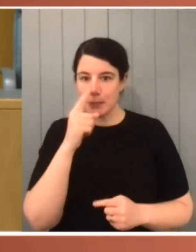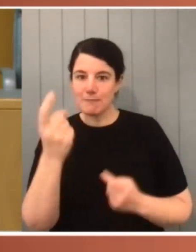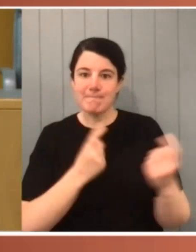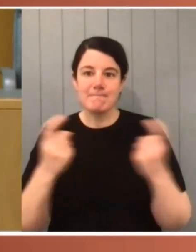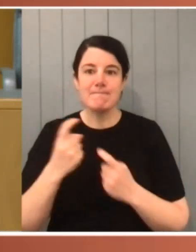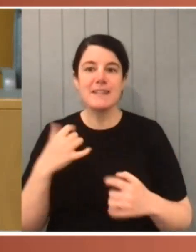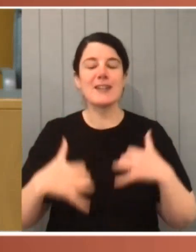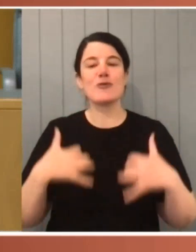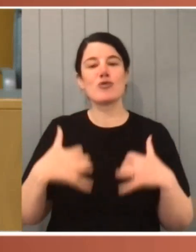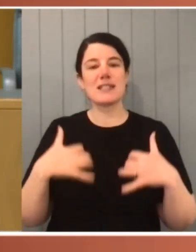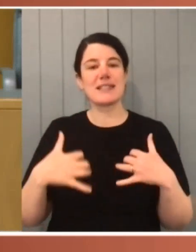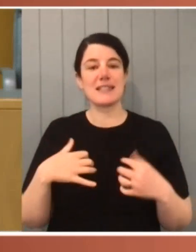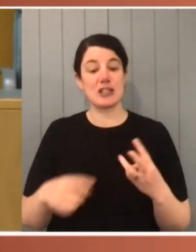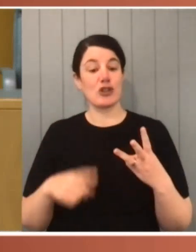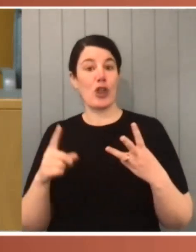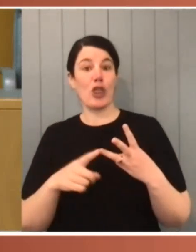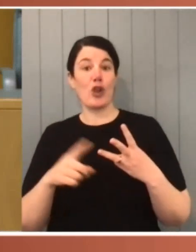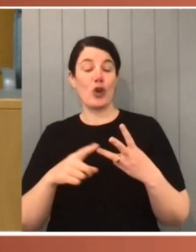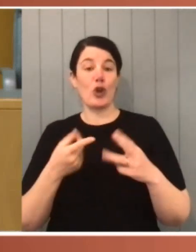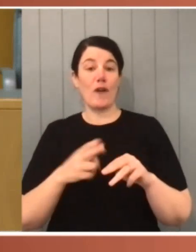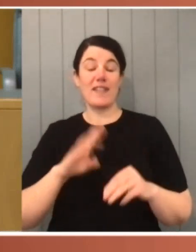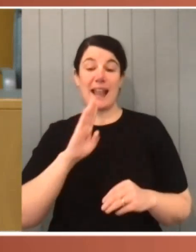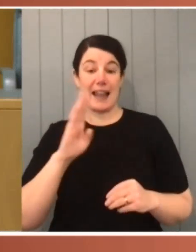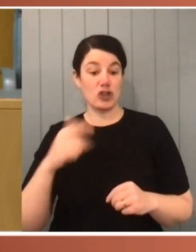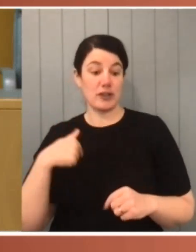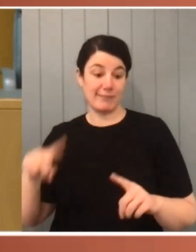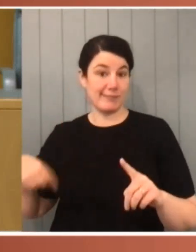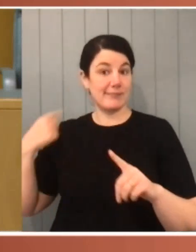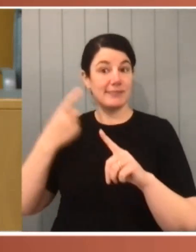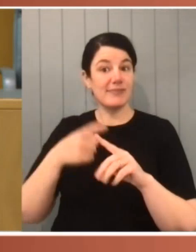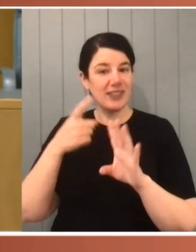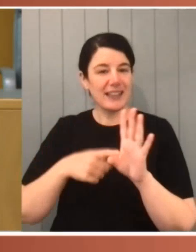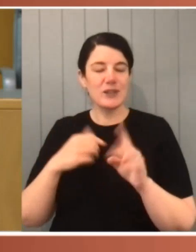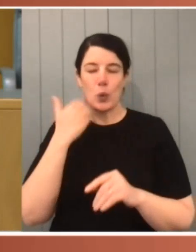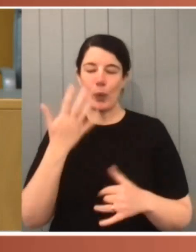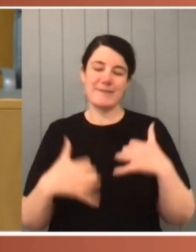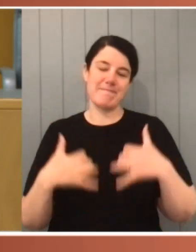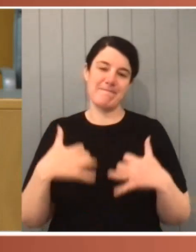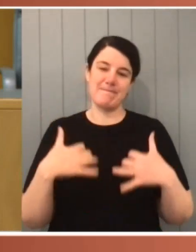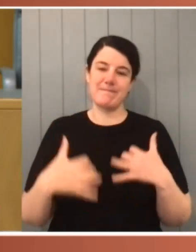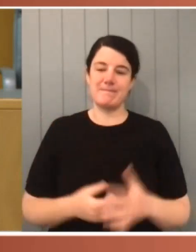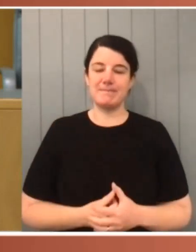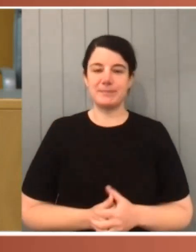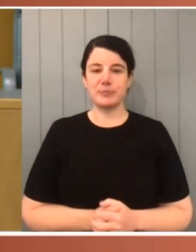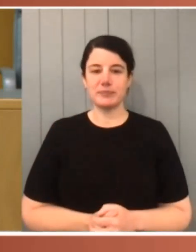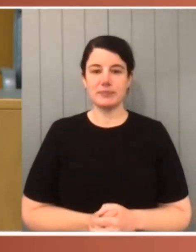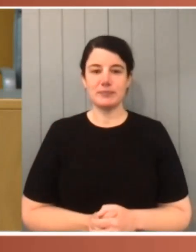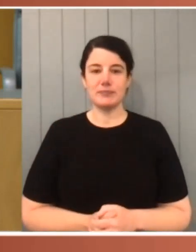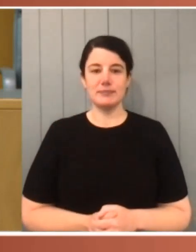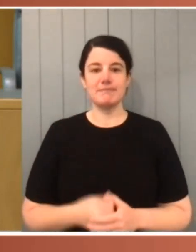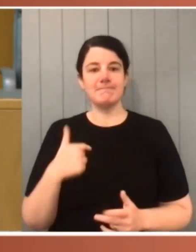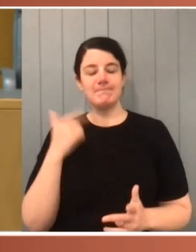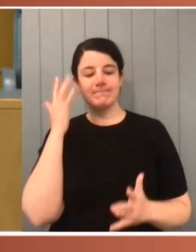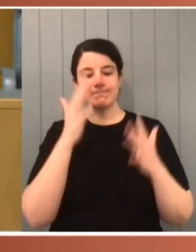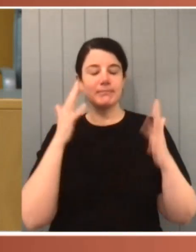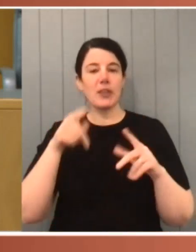It's the third of these lectures I've given over the years, and they're always a treat. I've been thinking about this